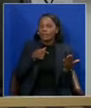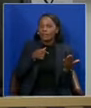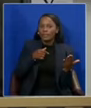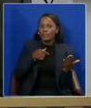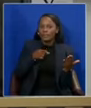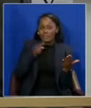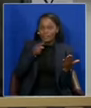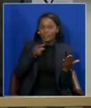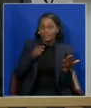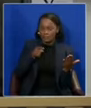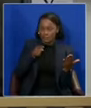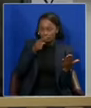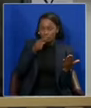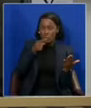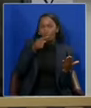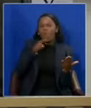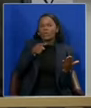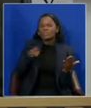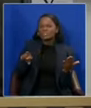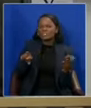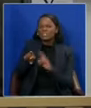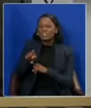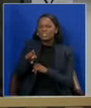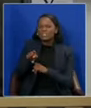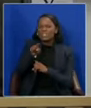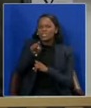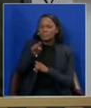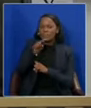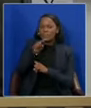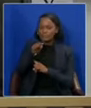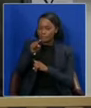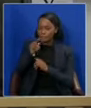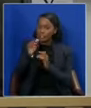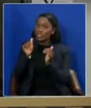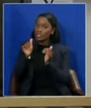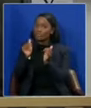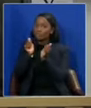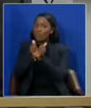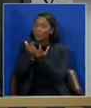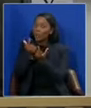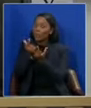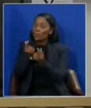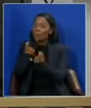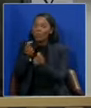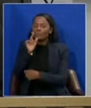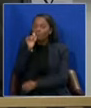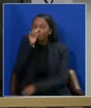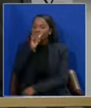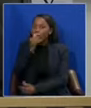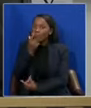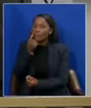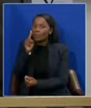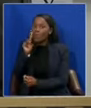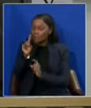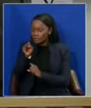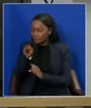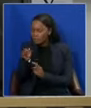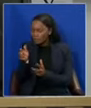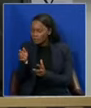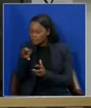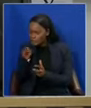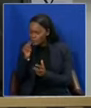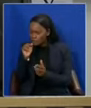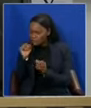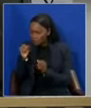system in front of you to check whether the charges relate with the charges which are captured in the